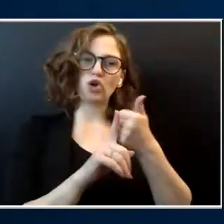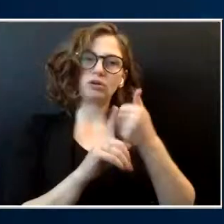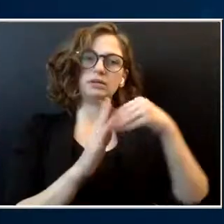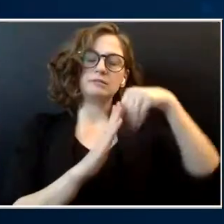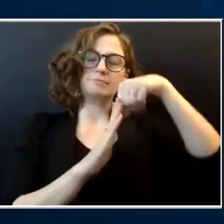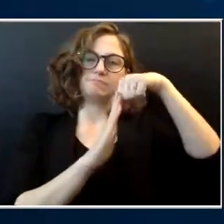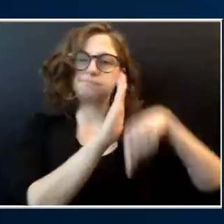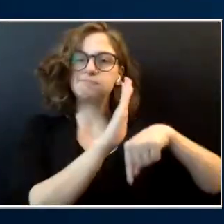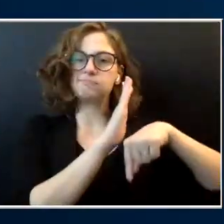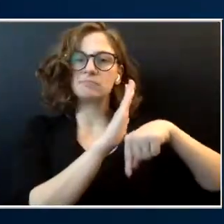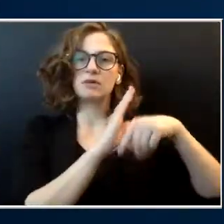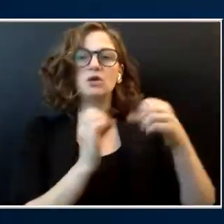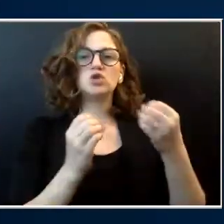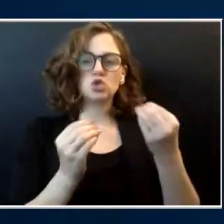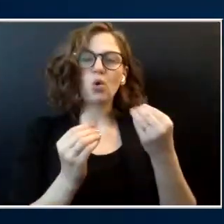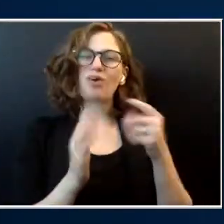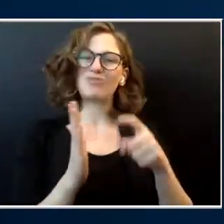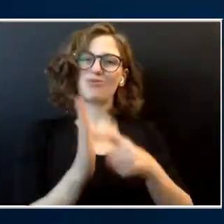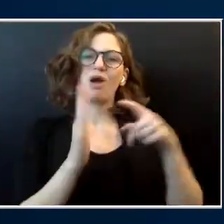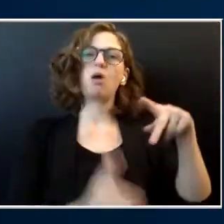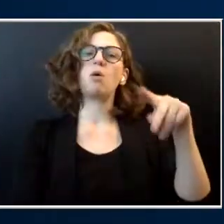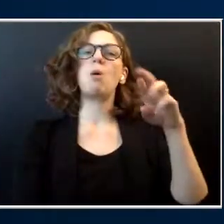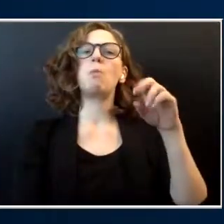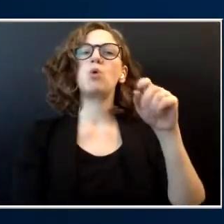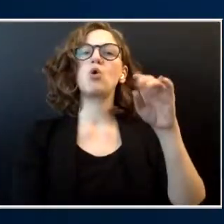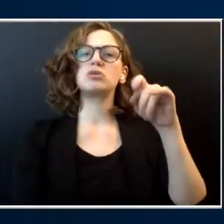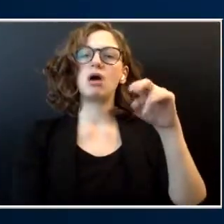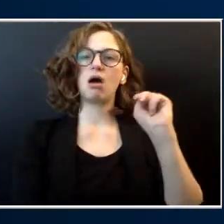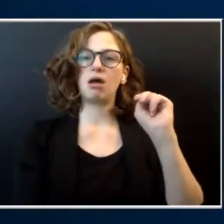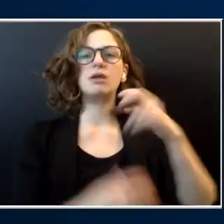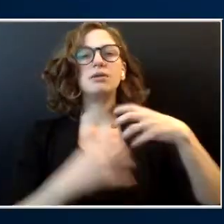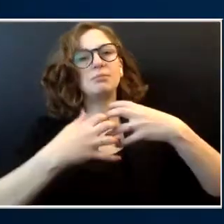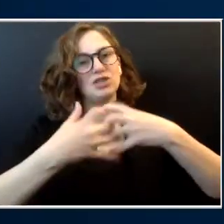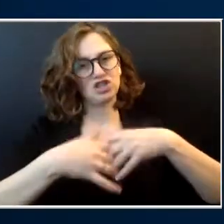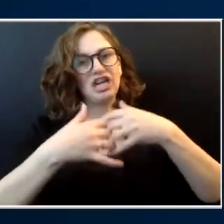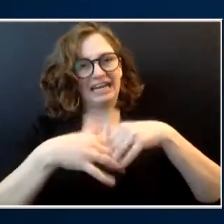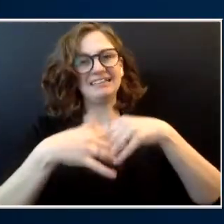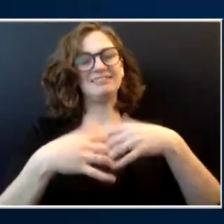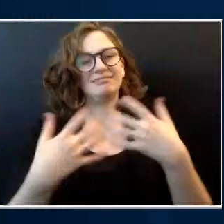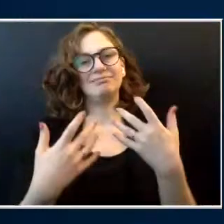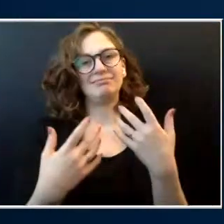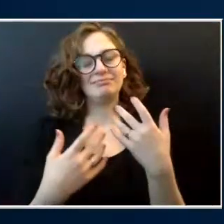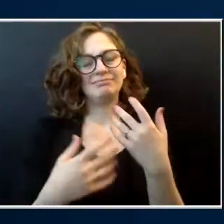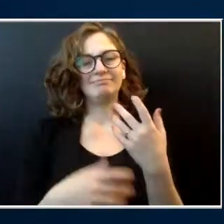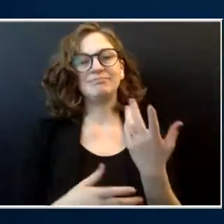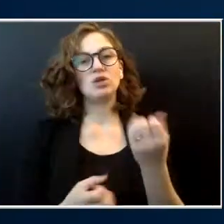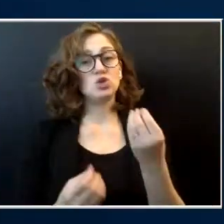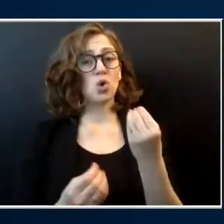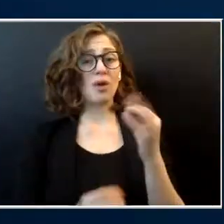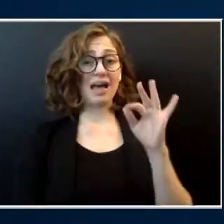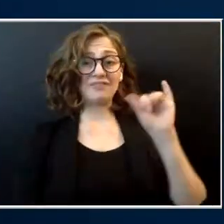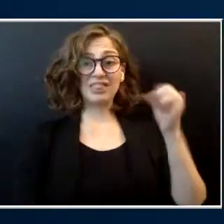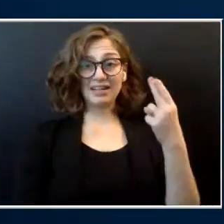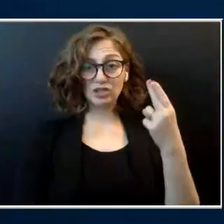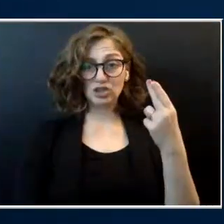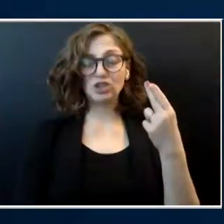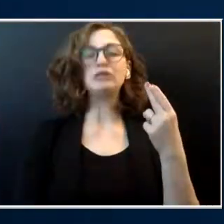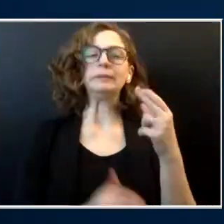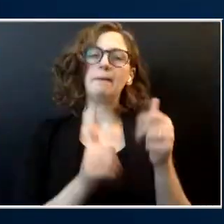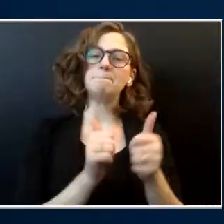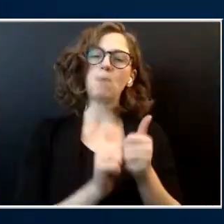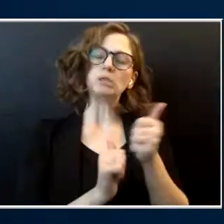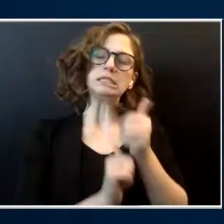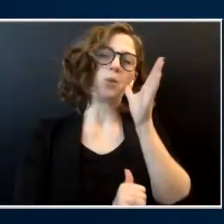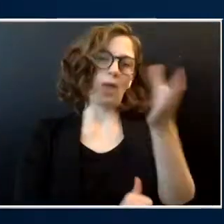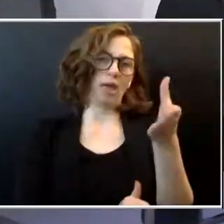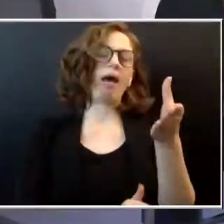to deliver that kind of dose in that kind of fast time. And so flash is mostly going to be a proton concept going